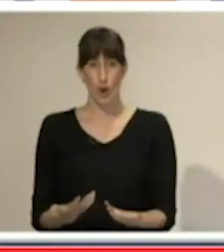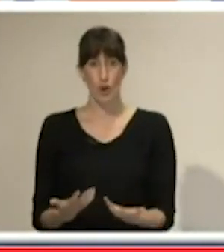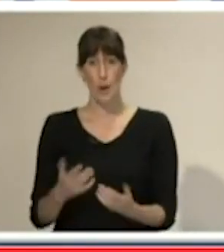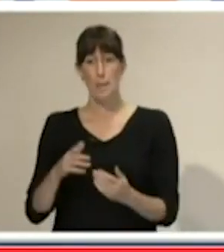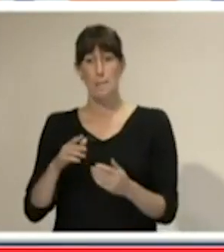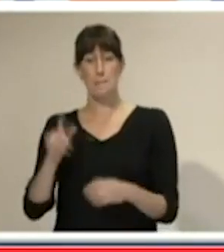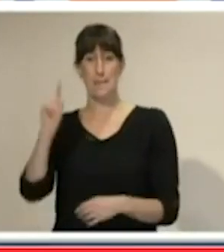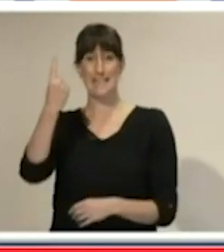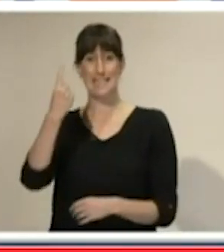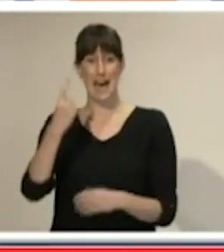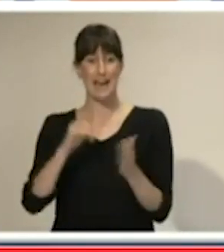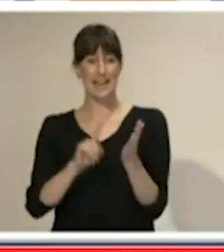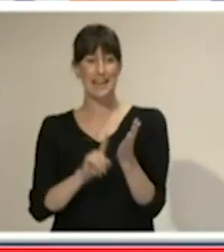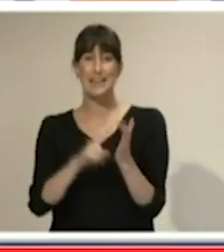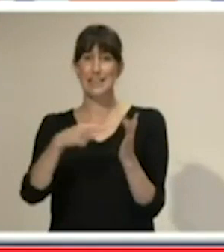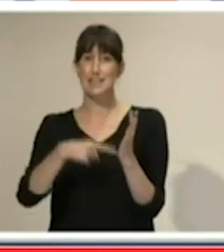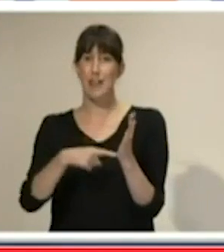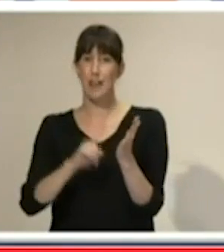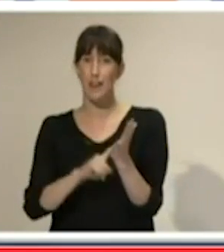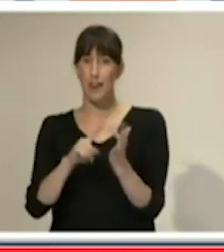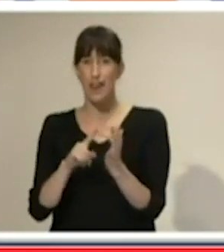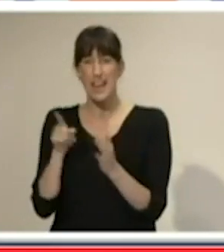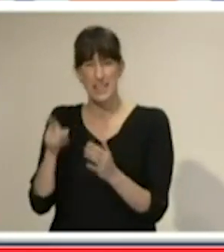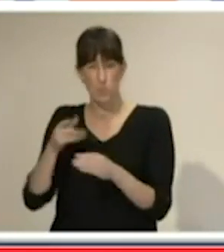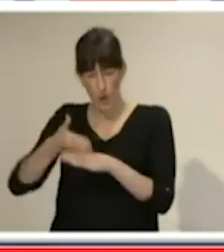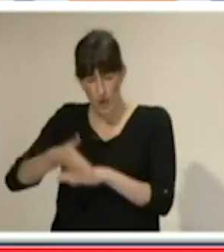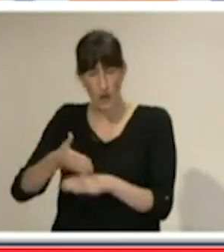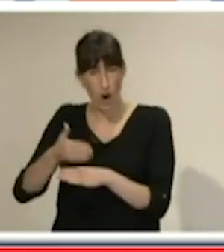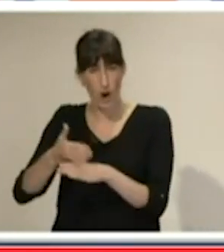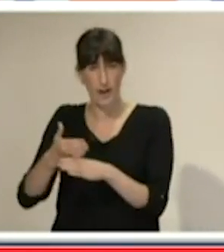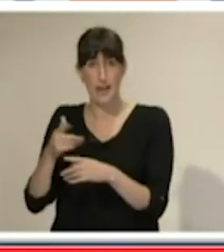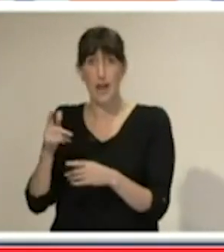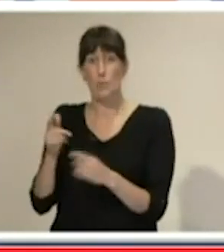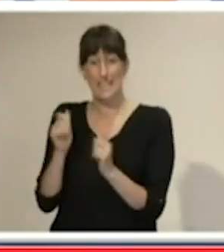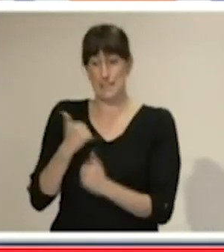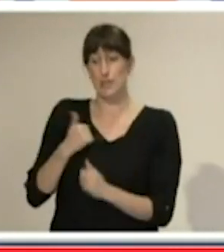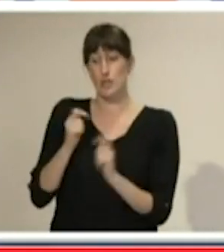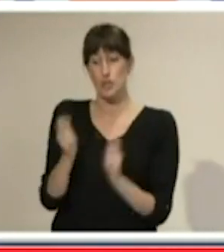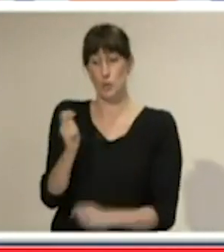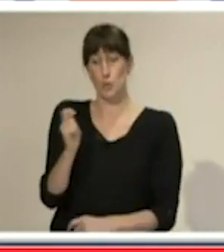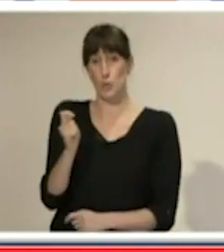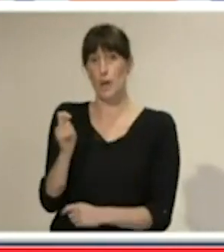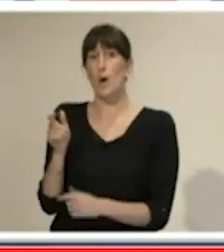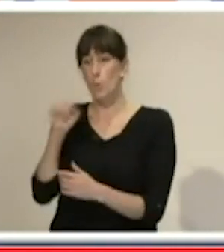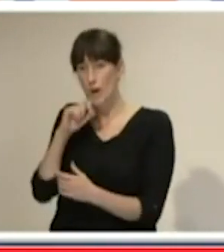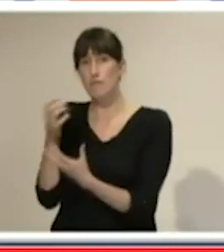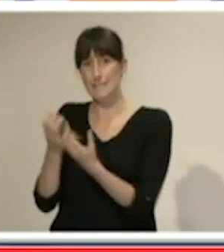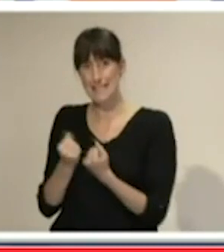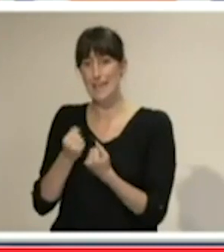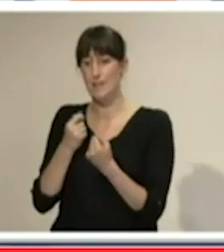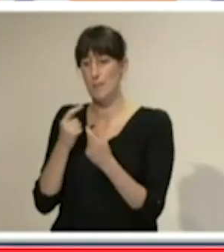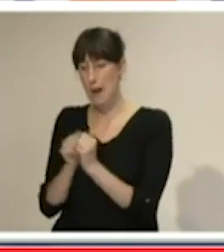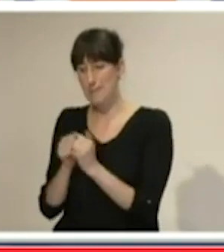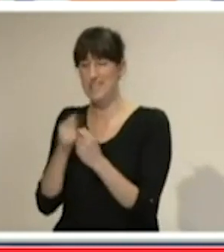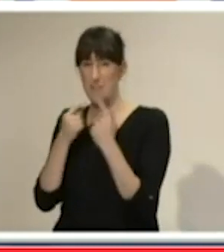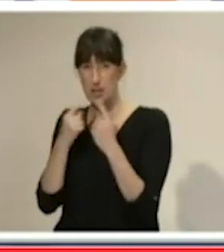Little is doing. We expect papers to come shortly, and as soon as those final decisions and work has been completed by the Ministry of Justice, we'll be sharing